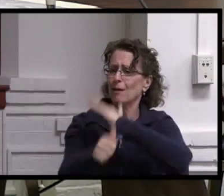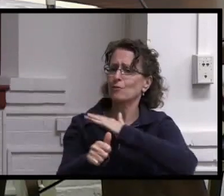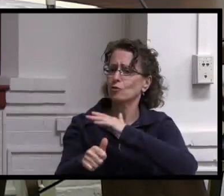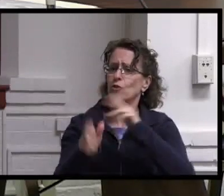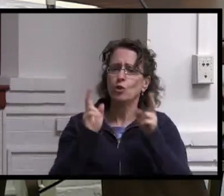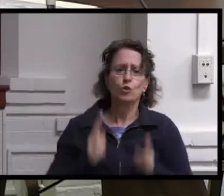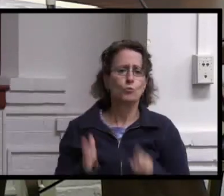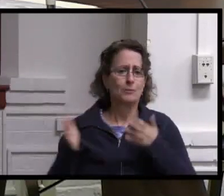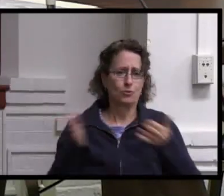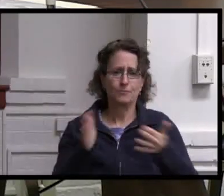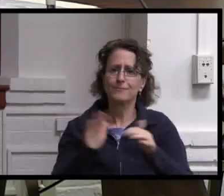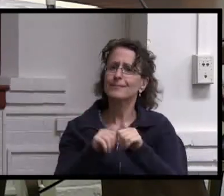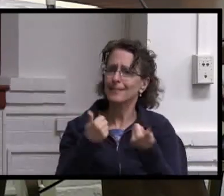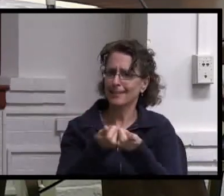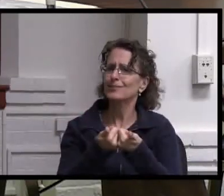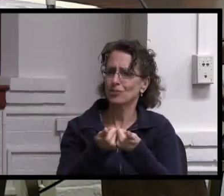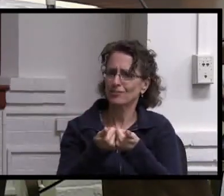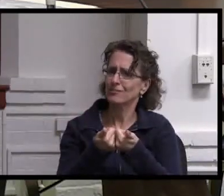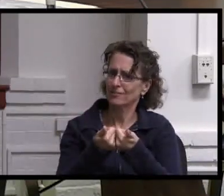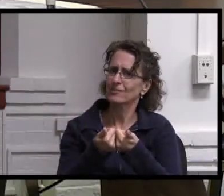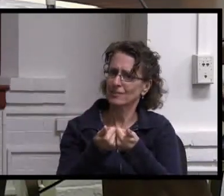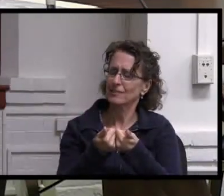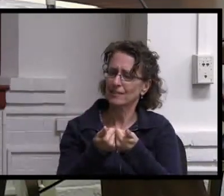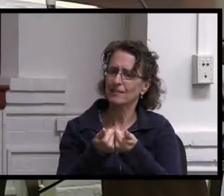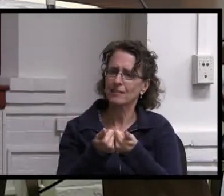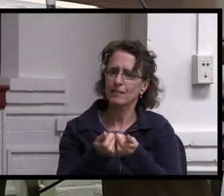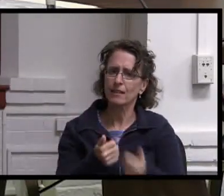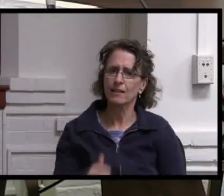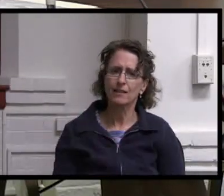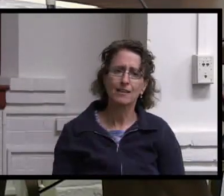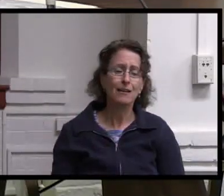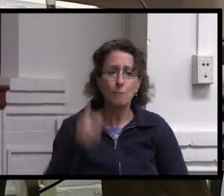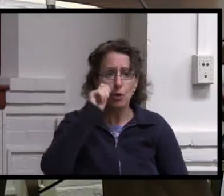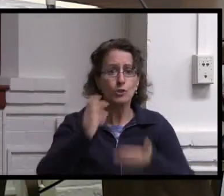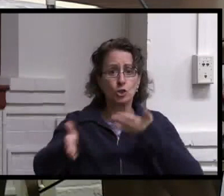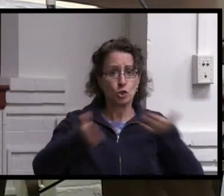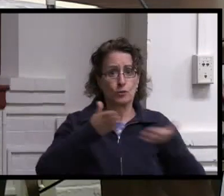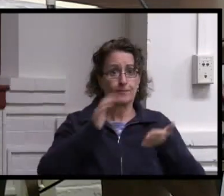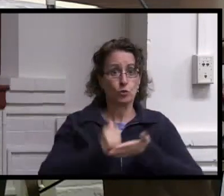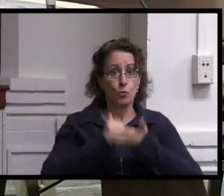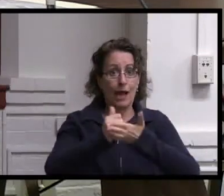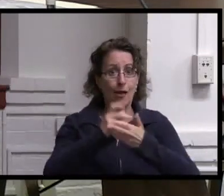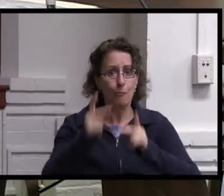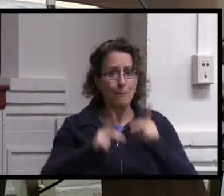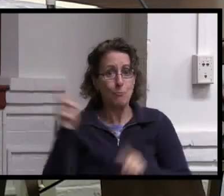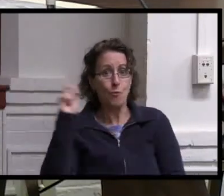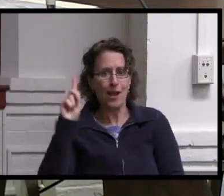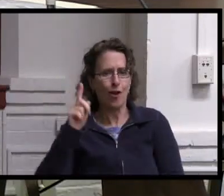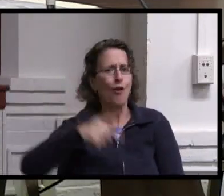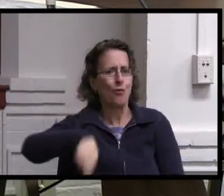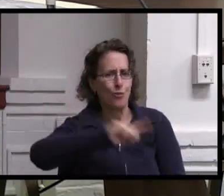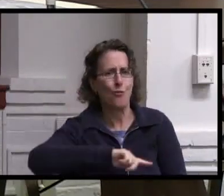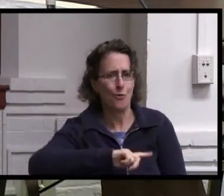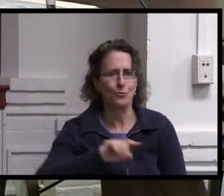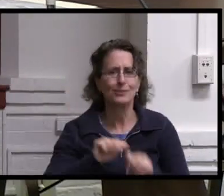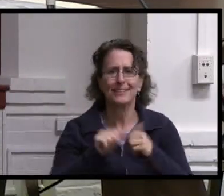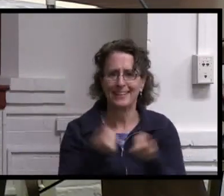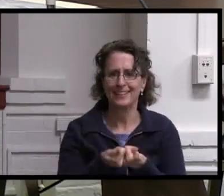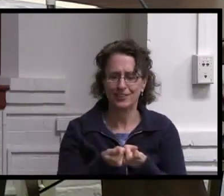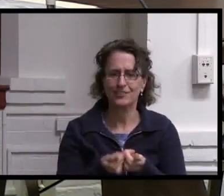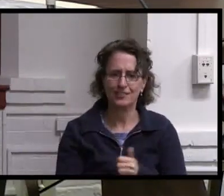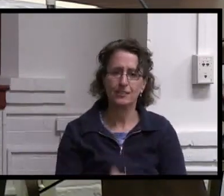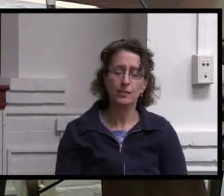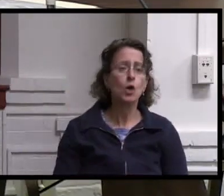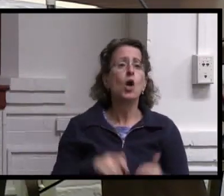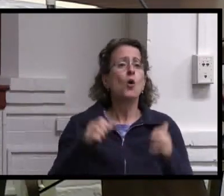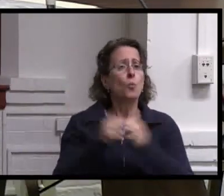it basically that's where a lot of these services come from. And with a law enforcement